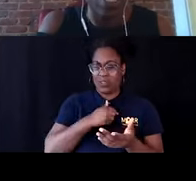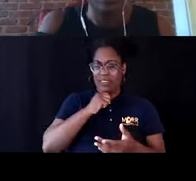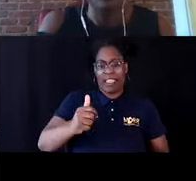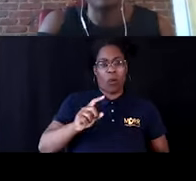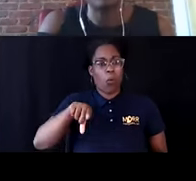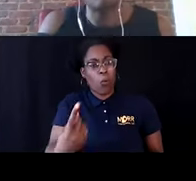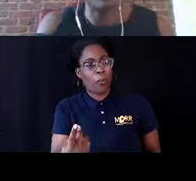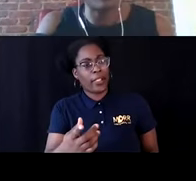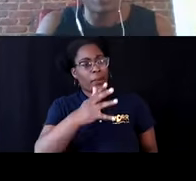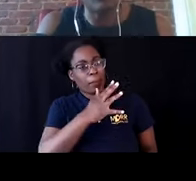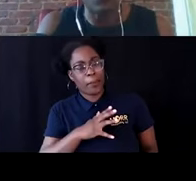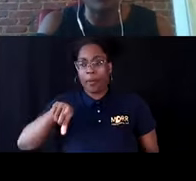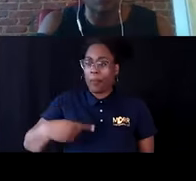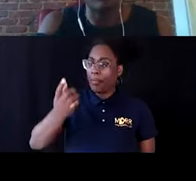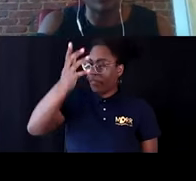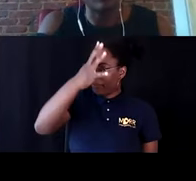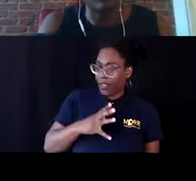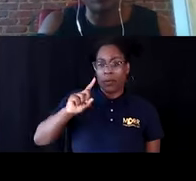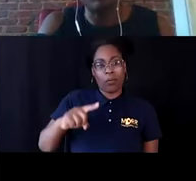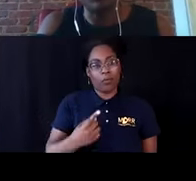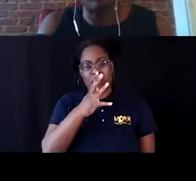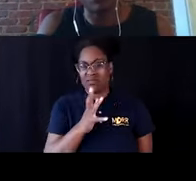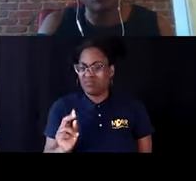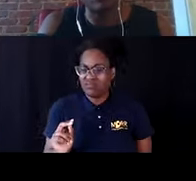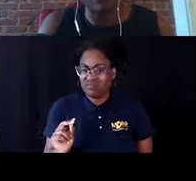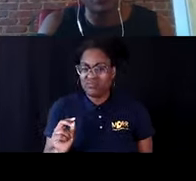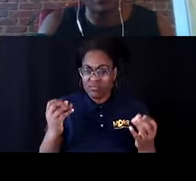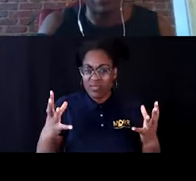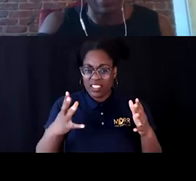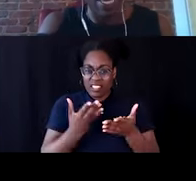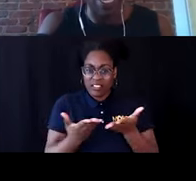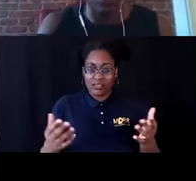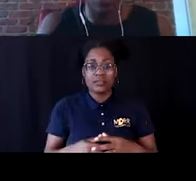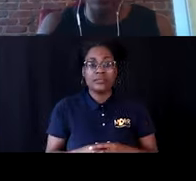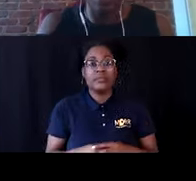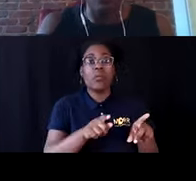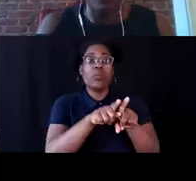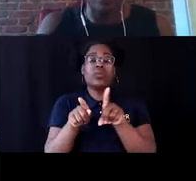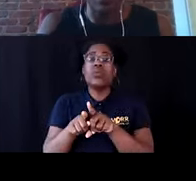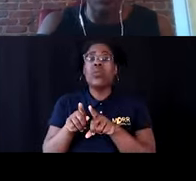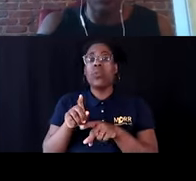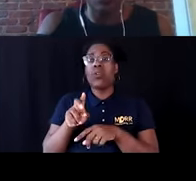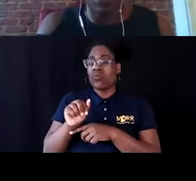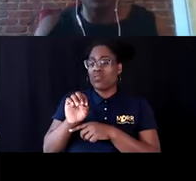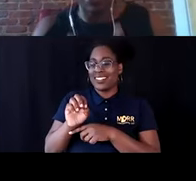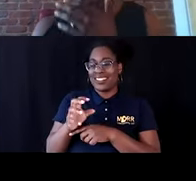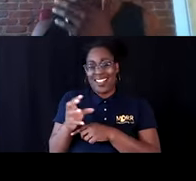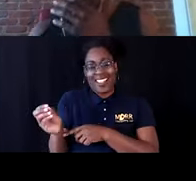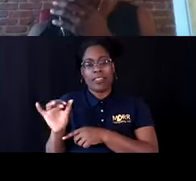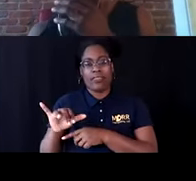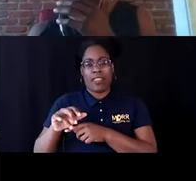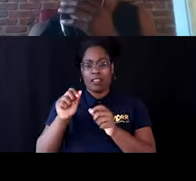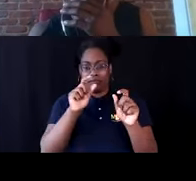exploitation. It can break down false conflicts so that we can build stronger coalitions. And it also allows us to consider the full